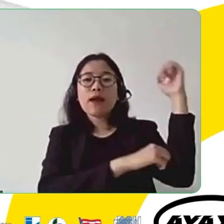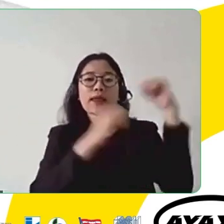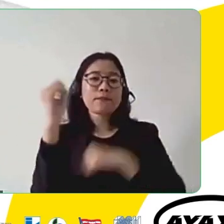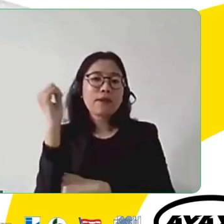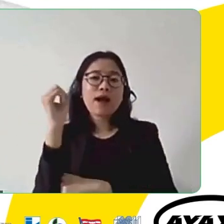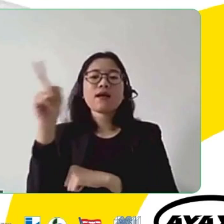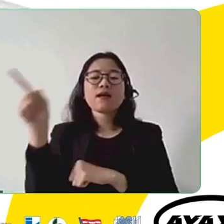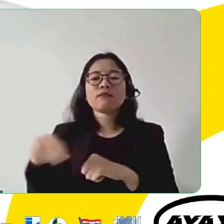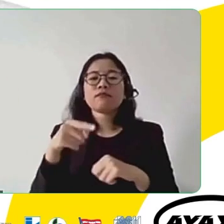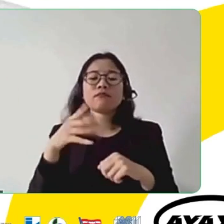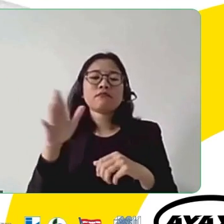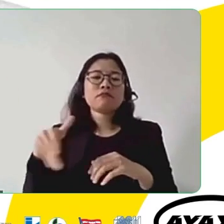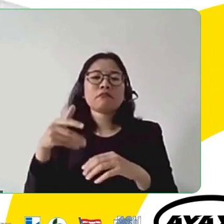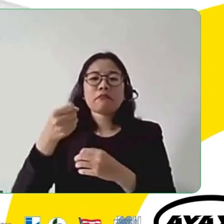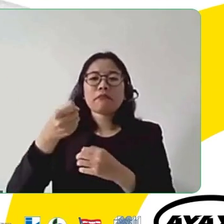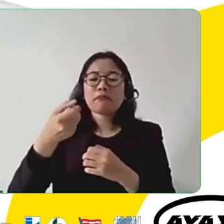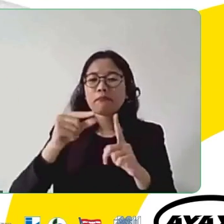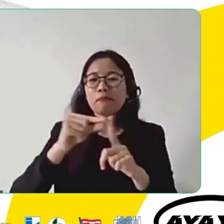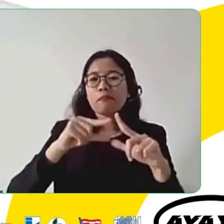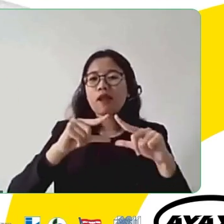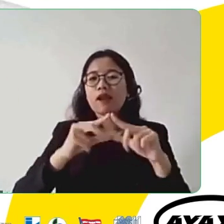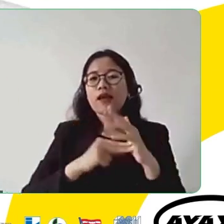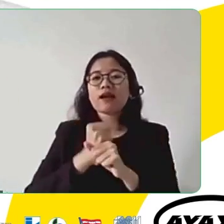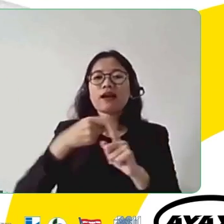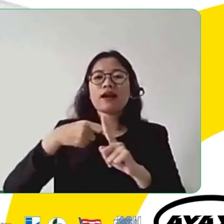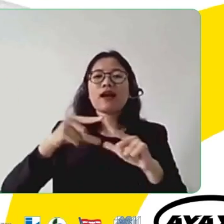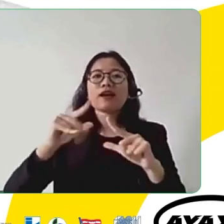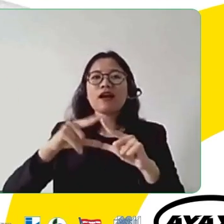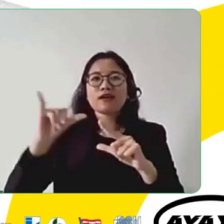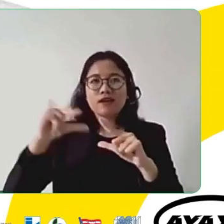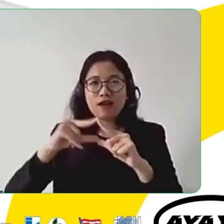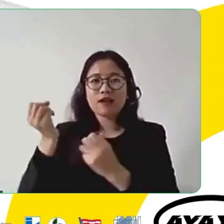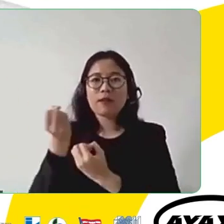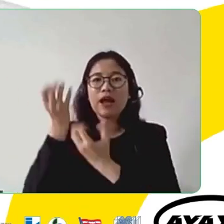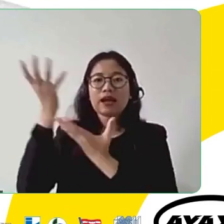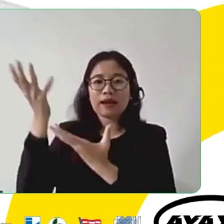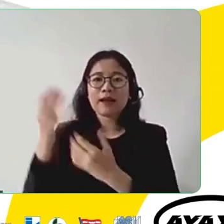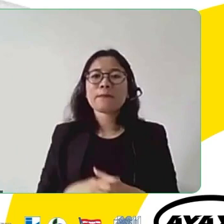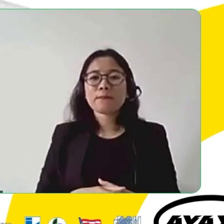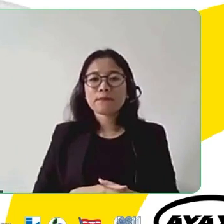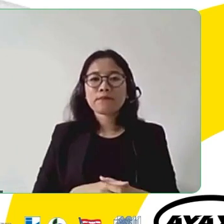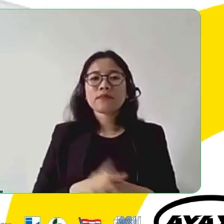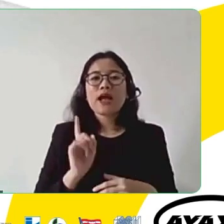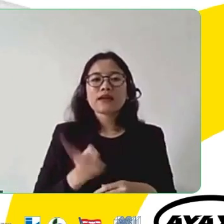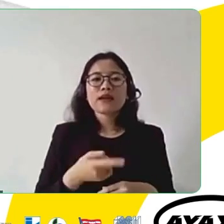as asthma bronchiale. This based on our study.